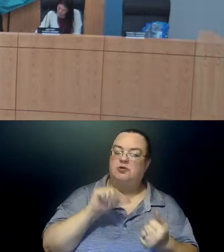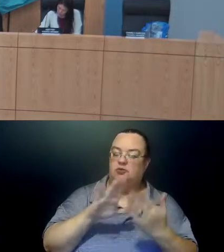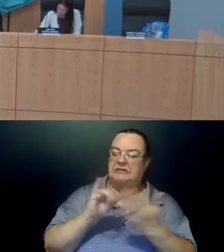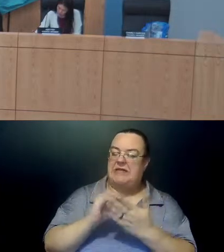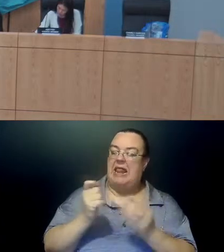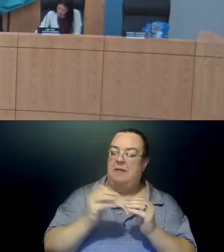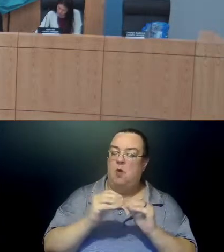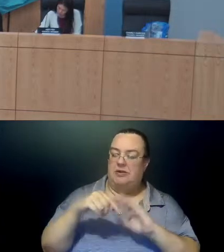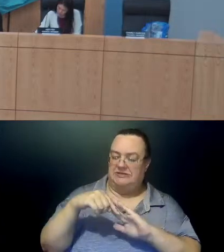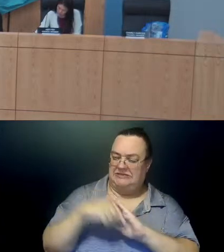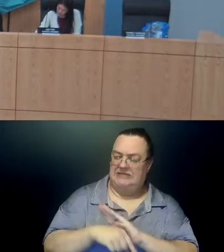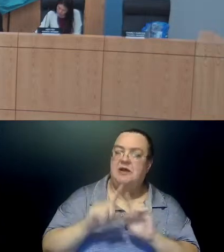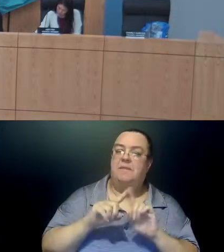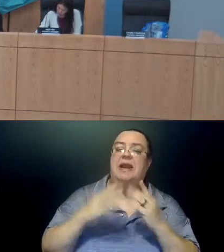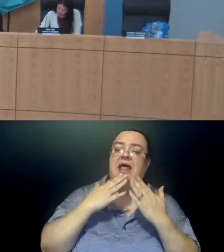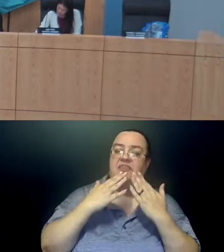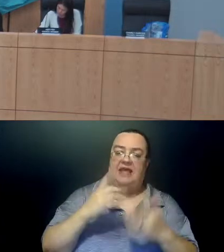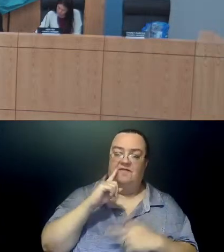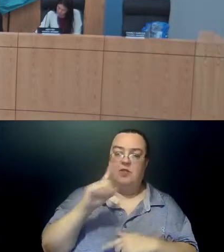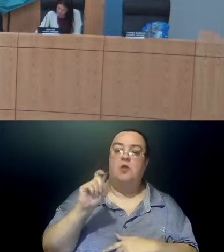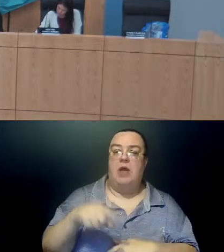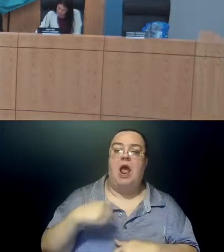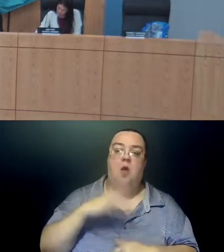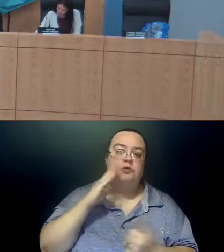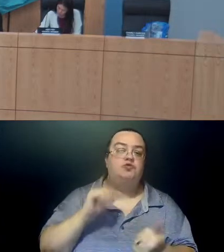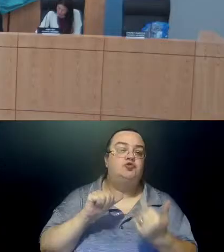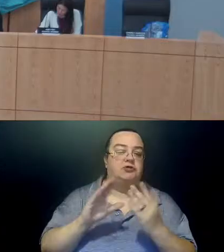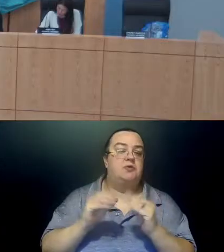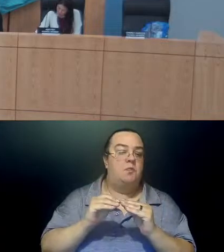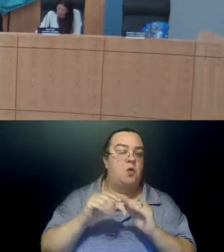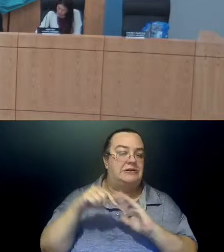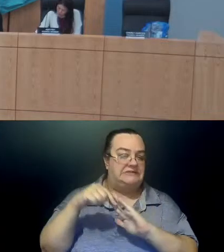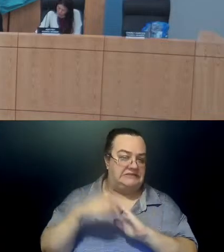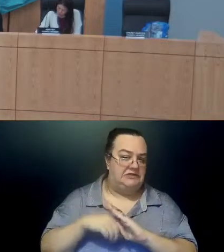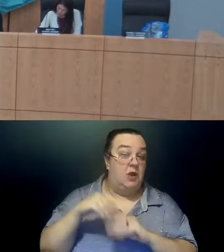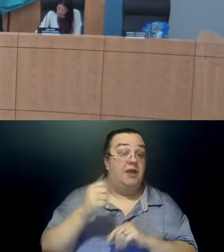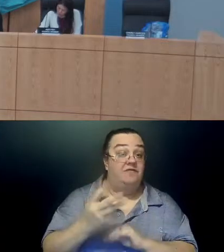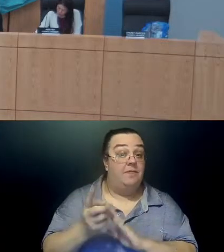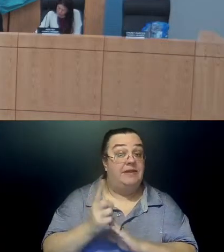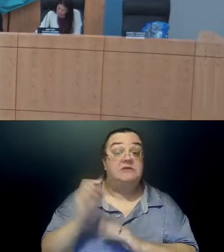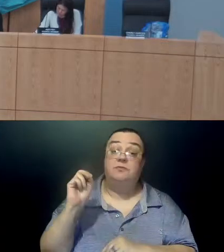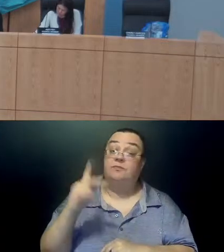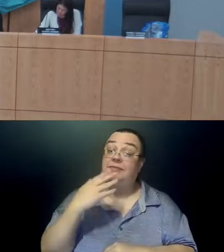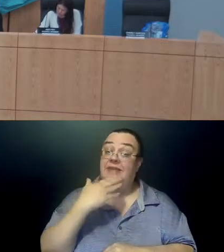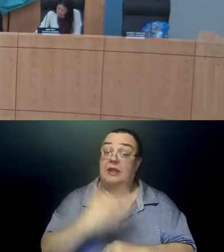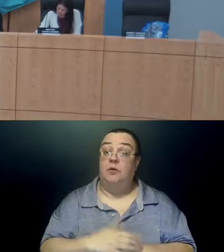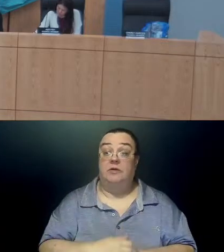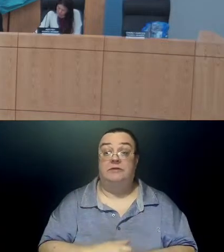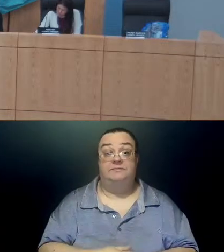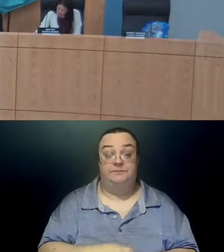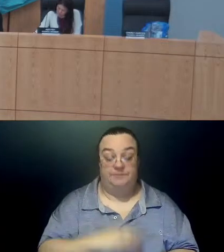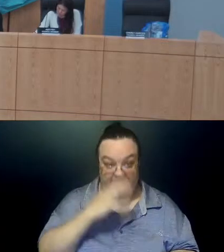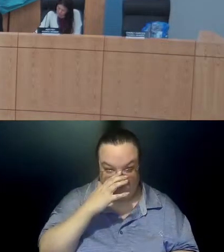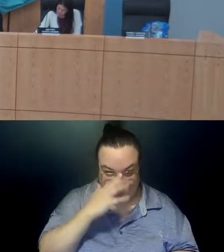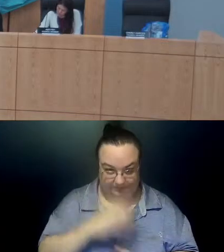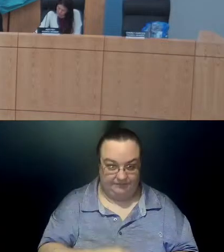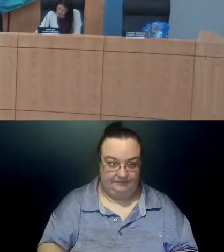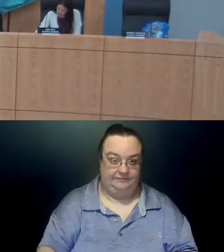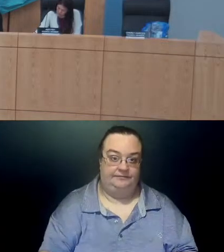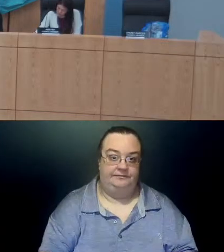question, and I'll address it in a little more detail in a few minutes. Okay, thank you. Thank you.